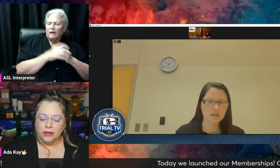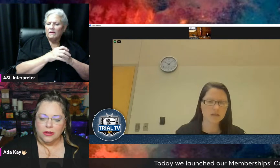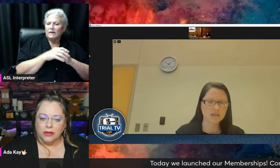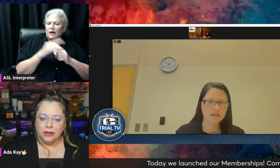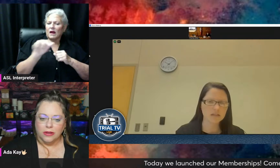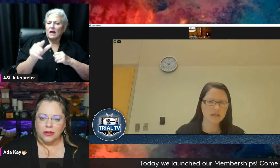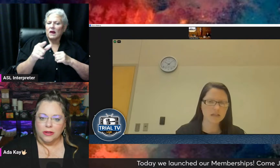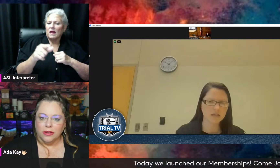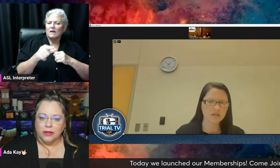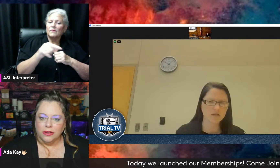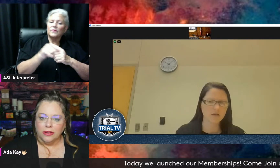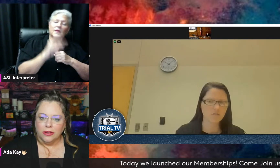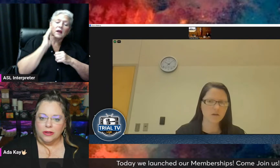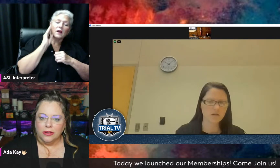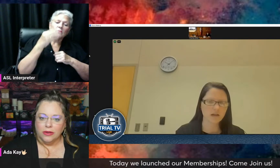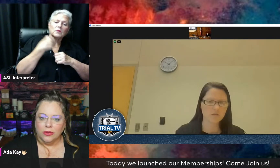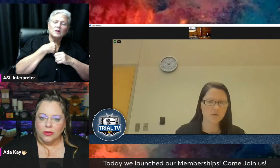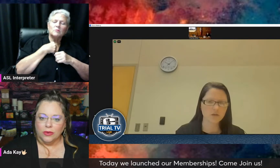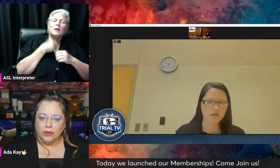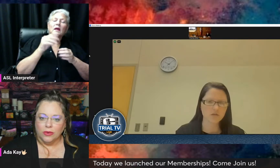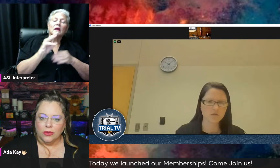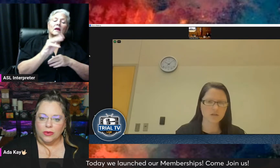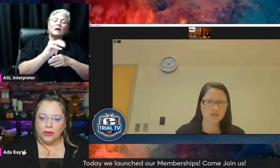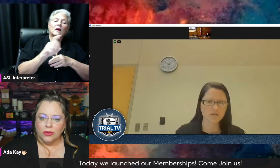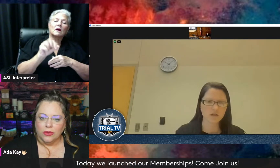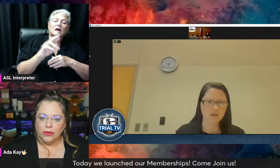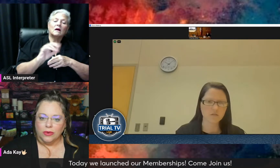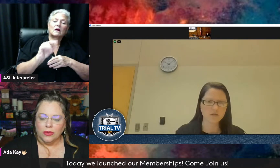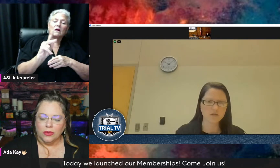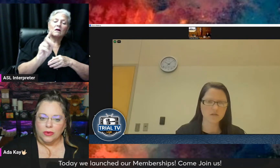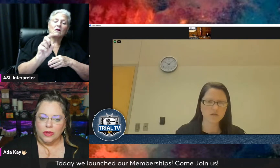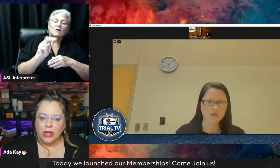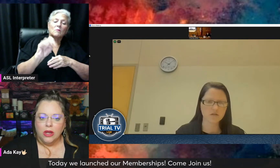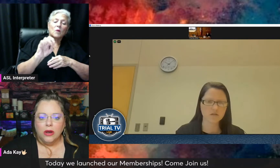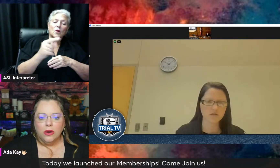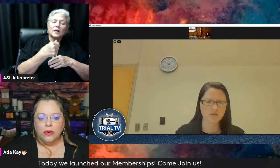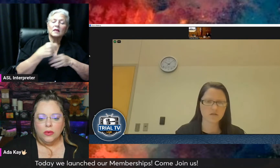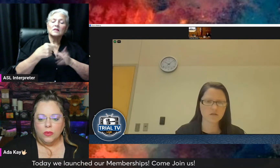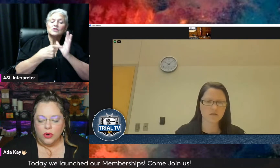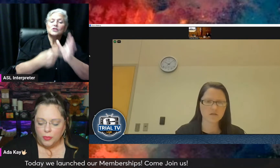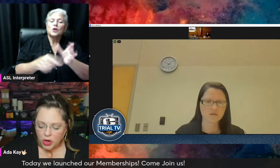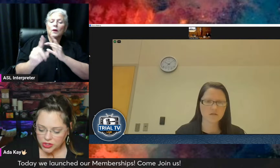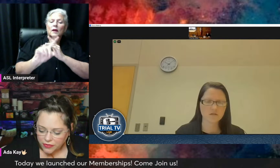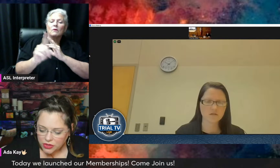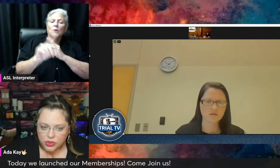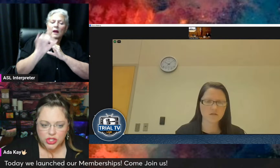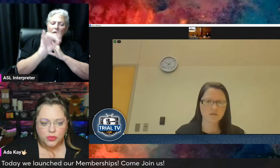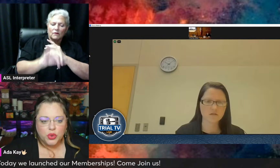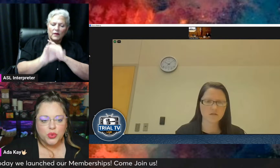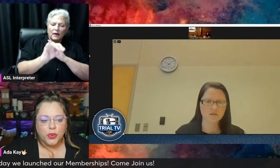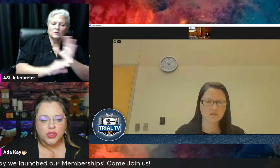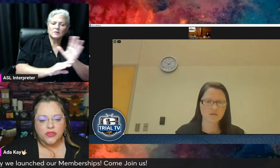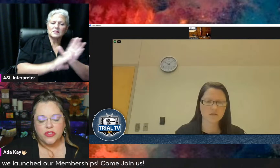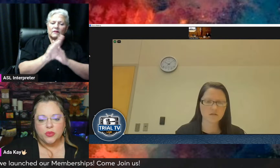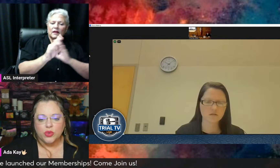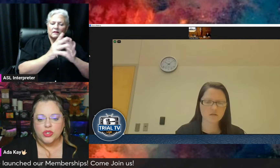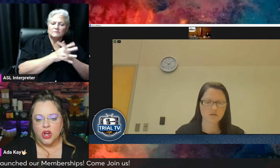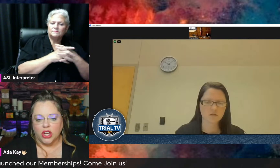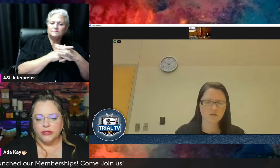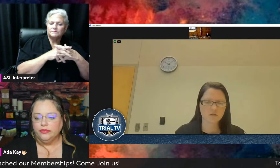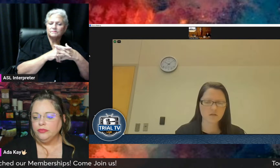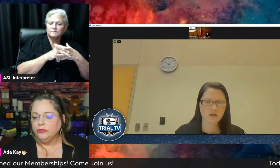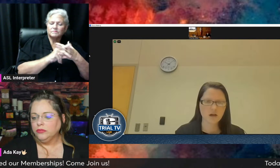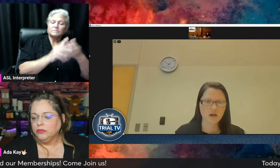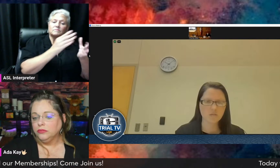be markings indicating where that impression was developed. Well, parts of it was what would the smooth, parts of it markings was show?